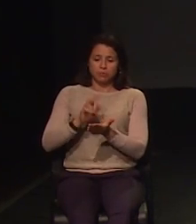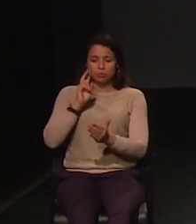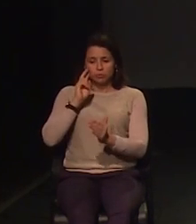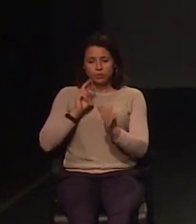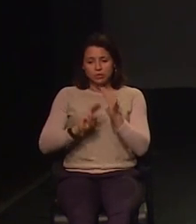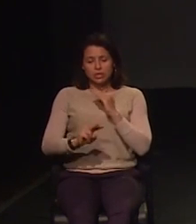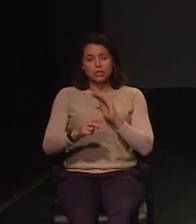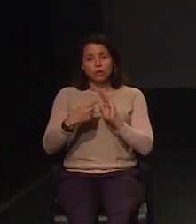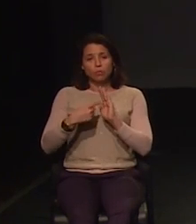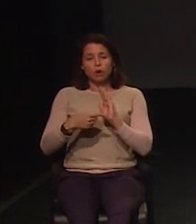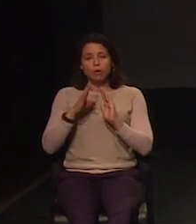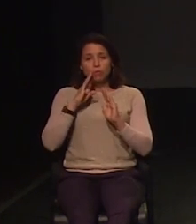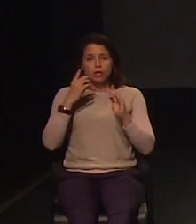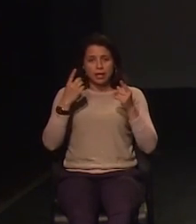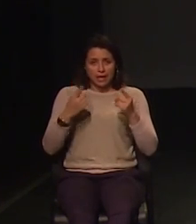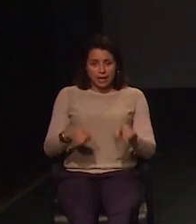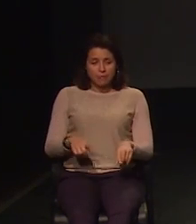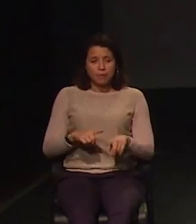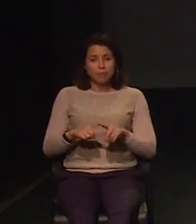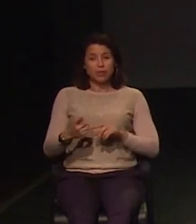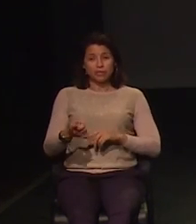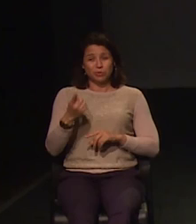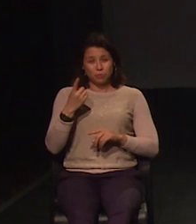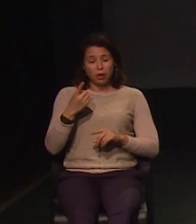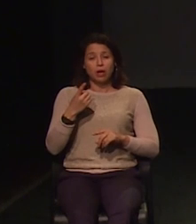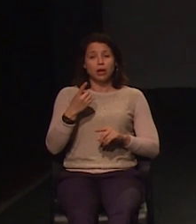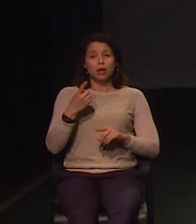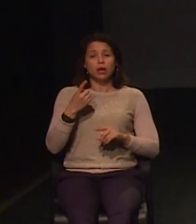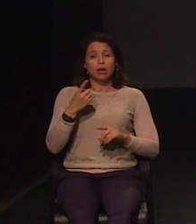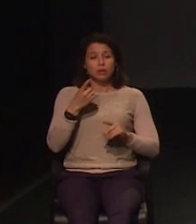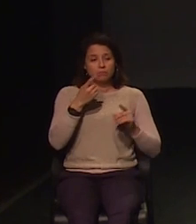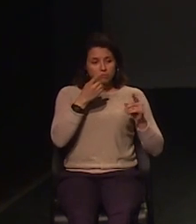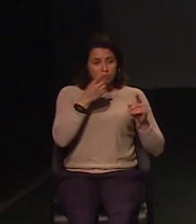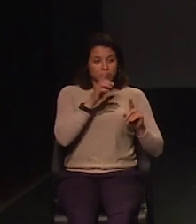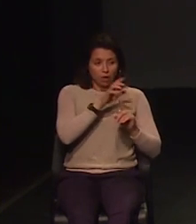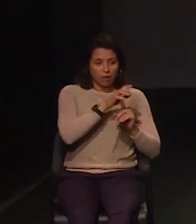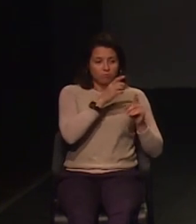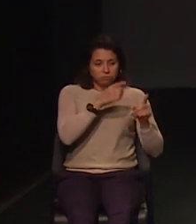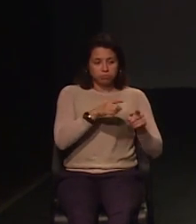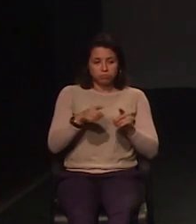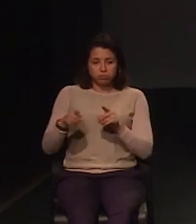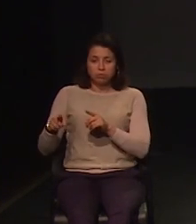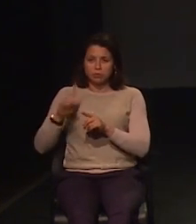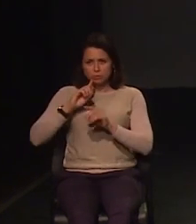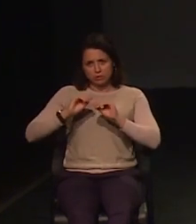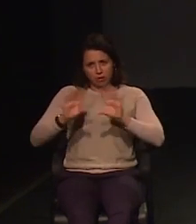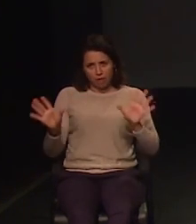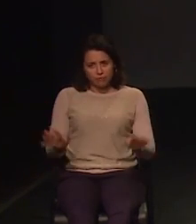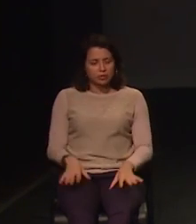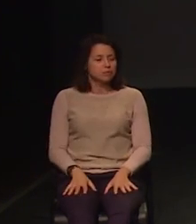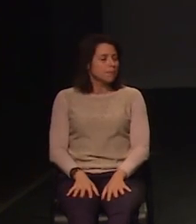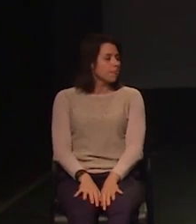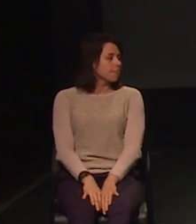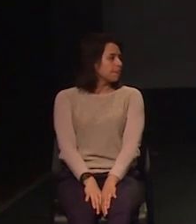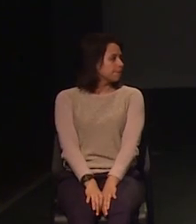but that is one trend that we see being very, very obvious. I think, and I'm going to say